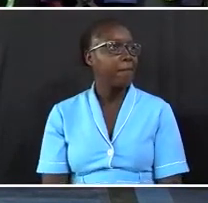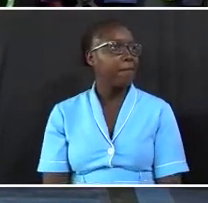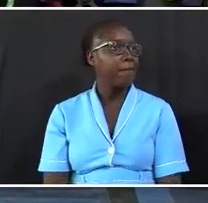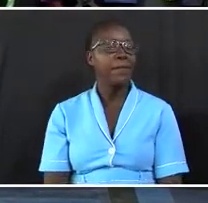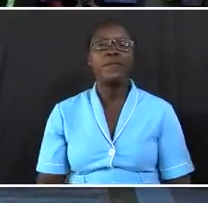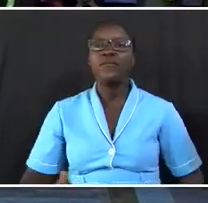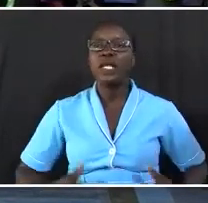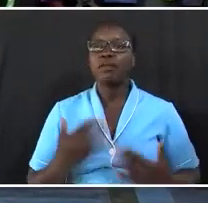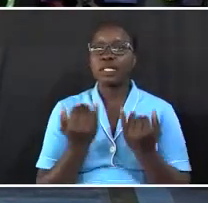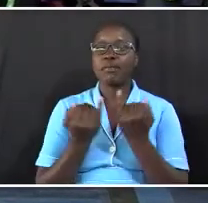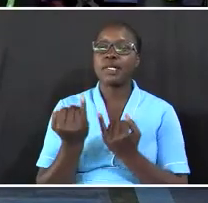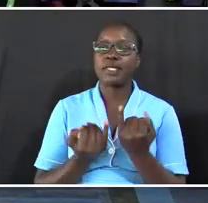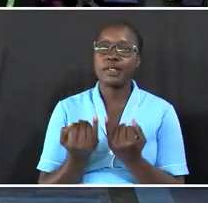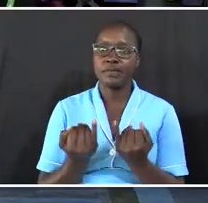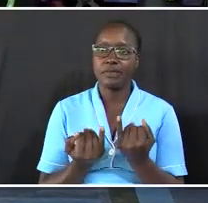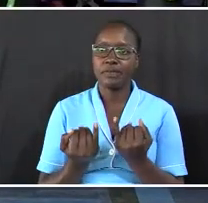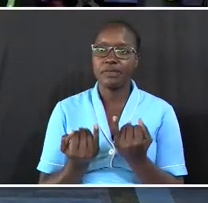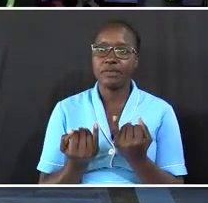Happy Sabbath.